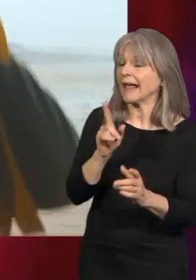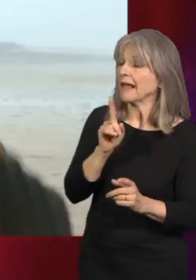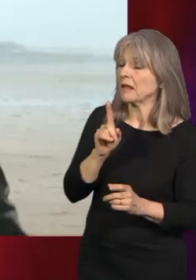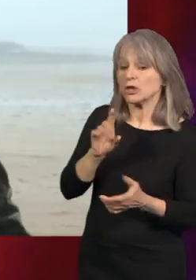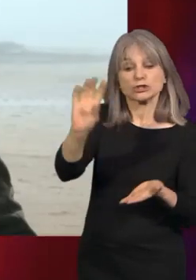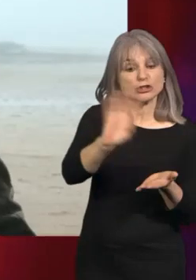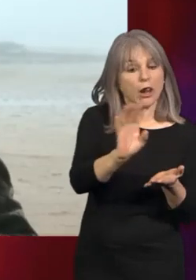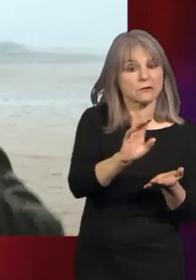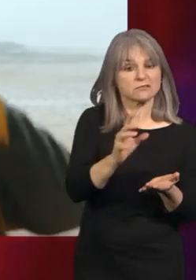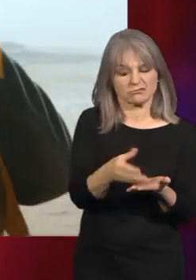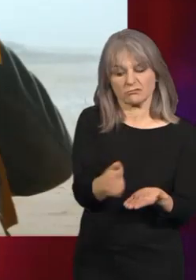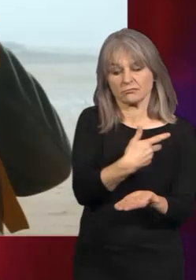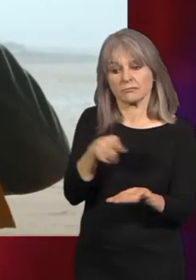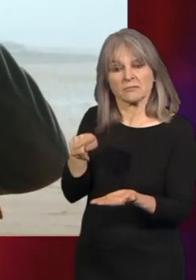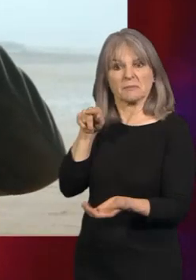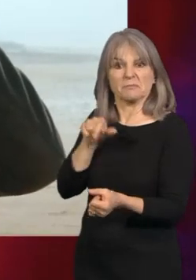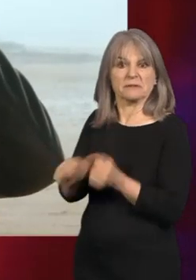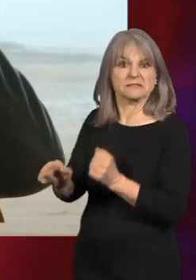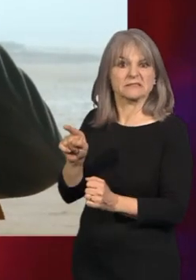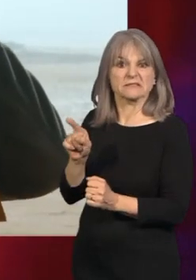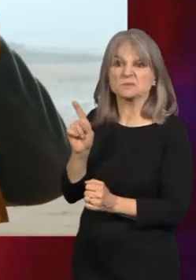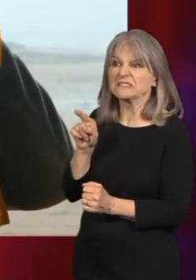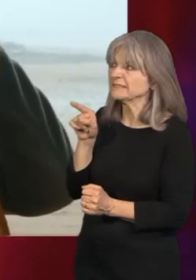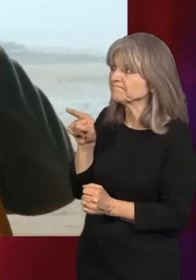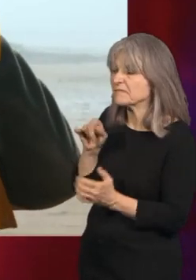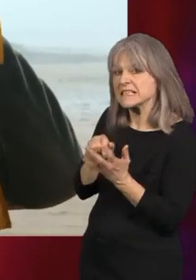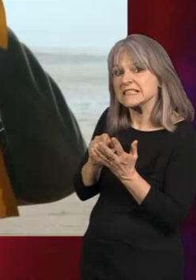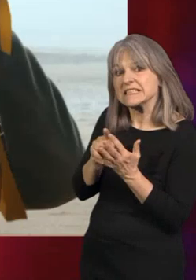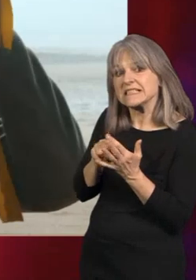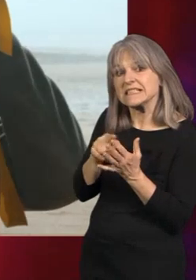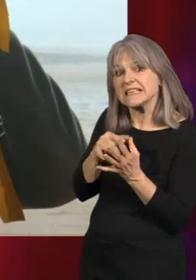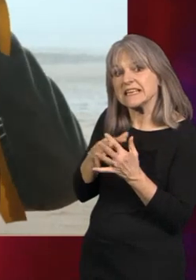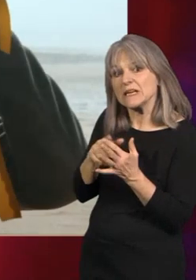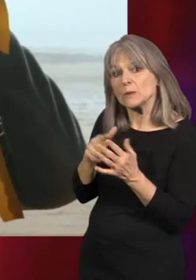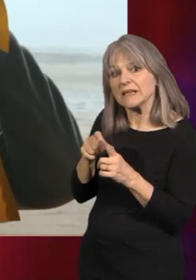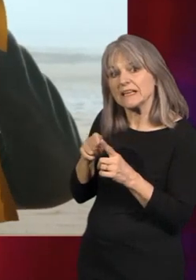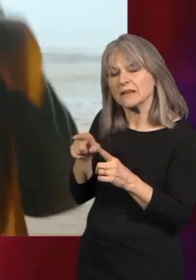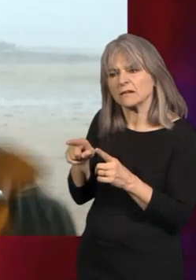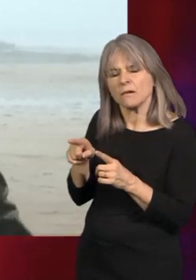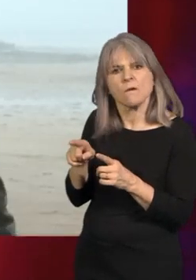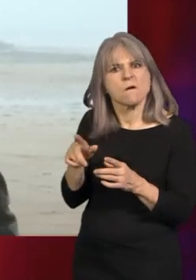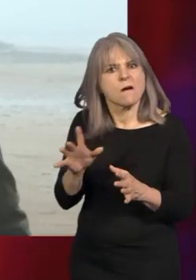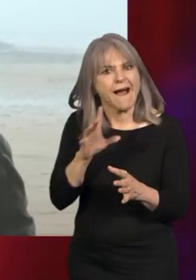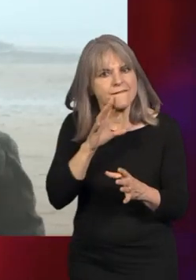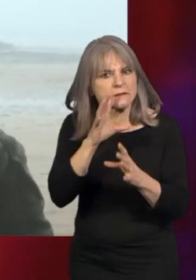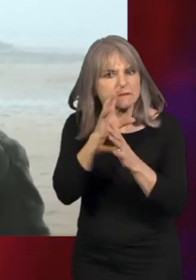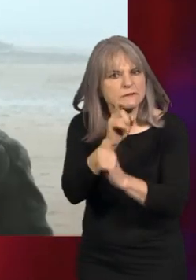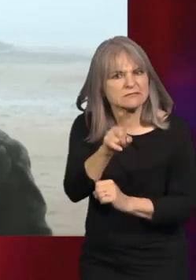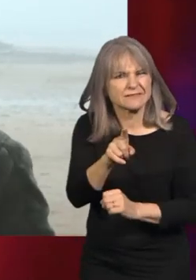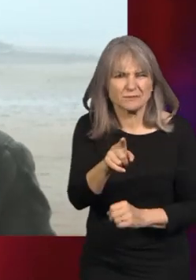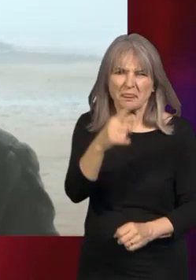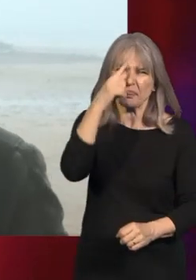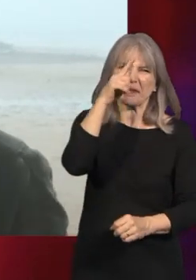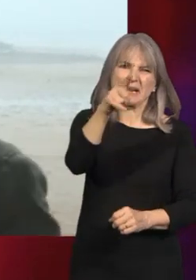holds a remarkable little secret. You would think, wouldn't you, it gets its saltiness from spending most of its life in the sea, but apparently it's